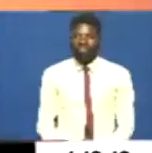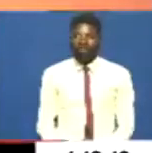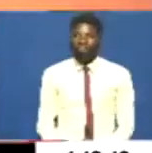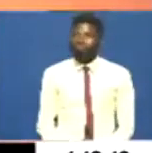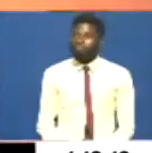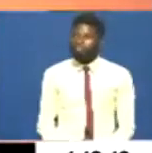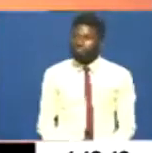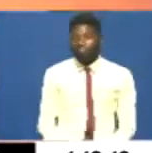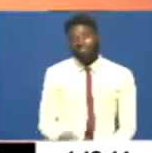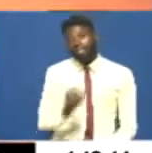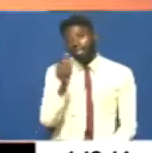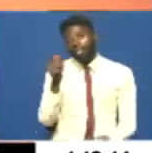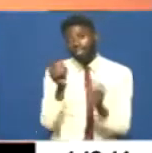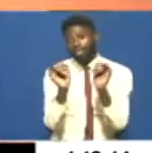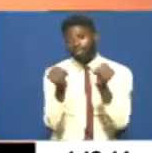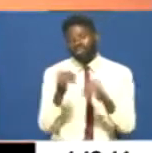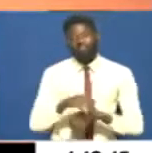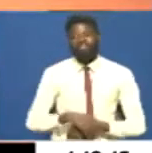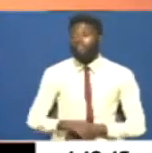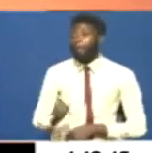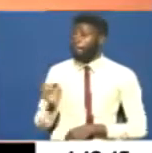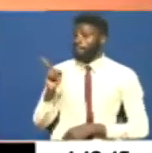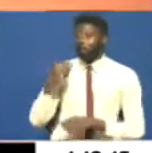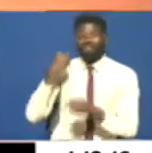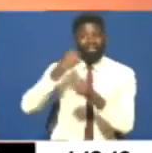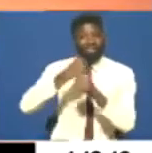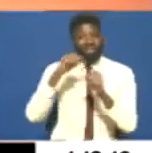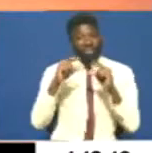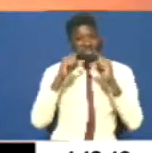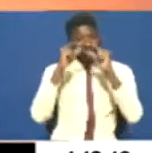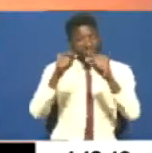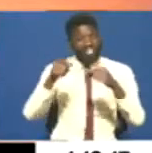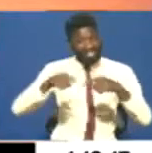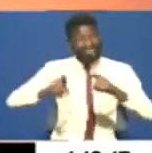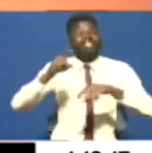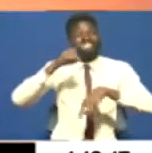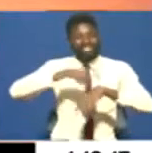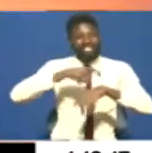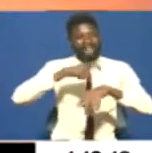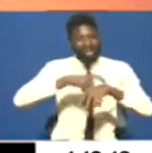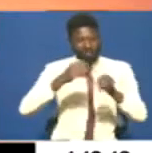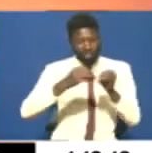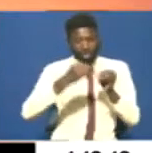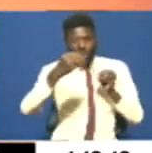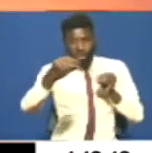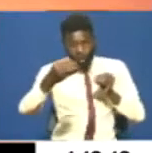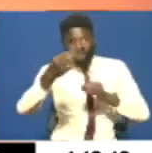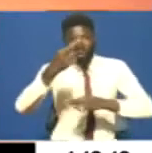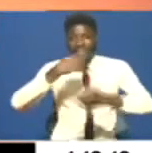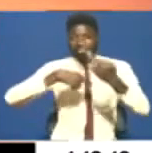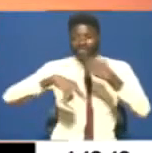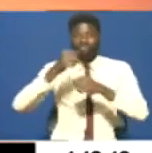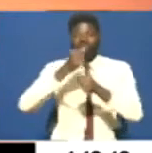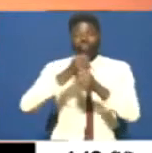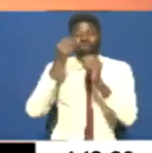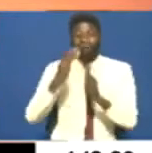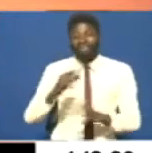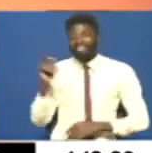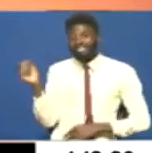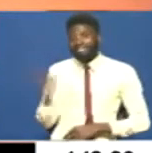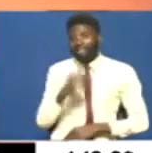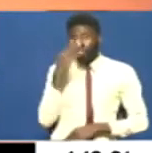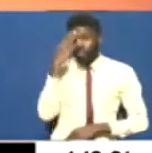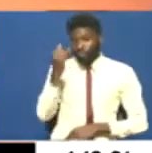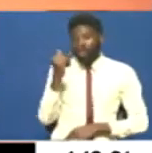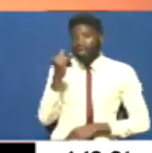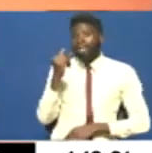In other news, the Ministry of Labour says it could take time to review workers' salaries following the move to block the gazettement